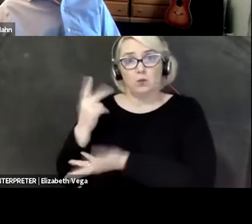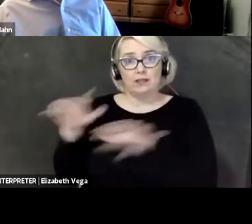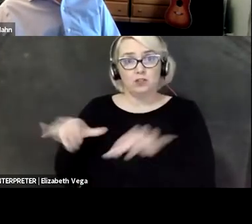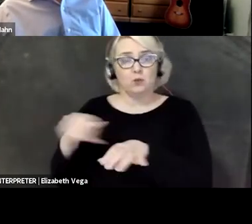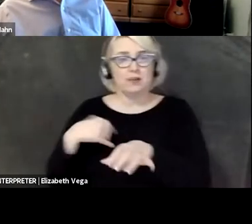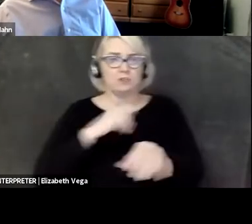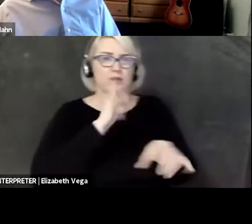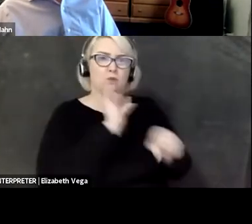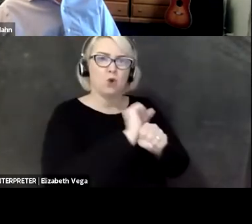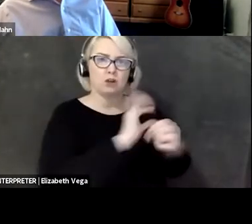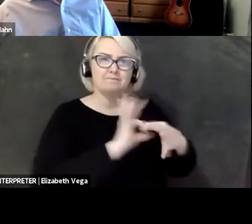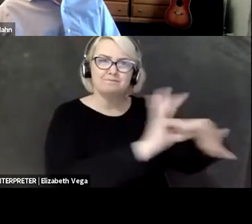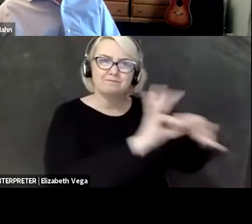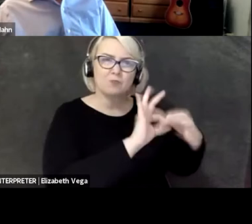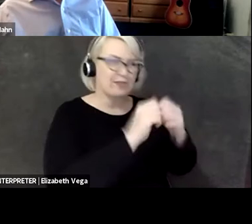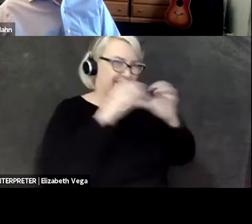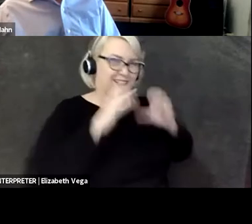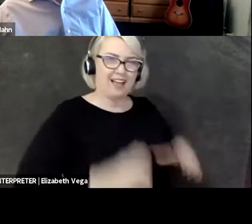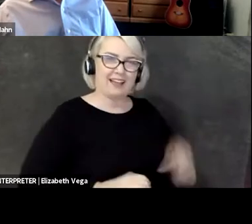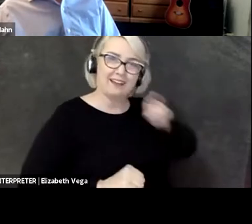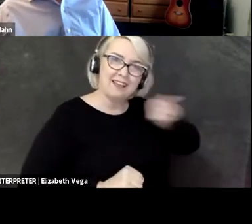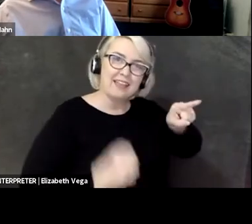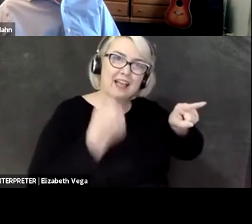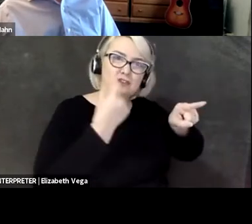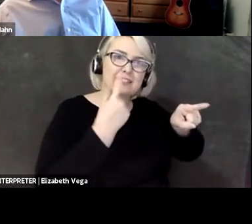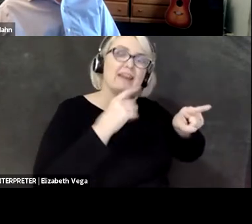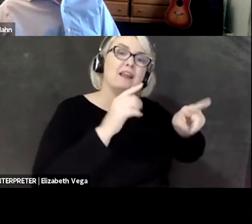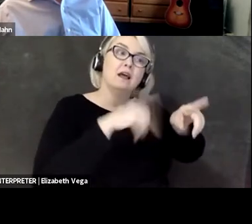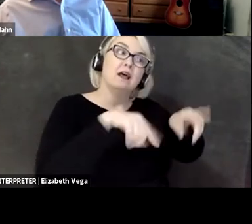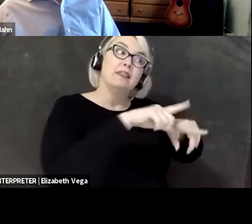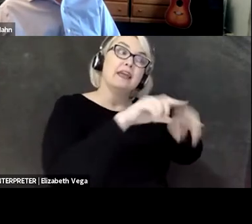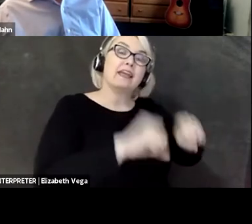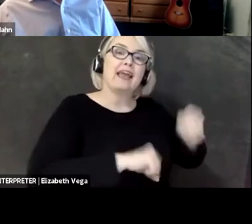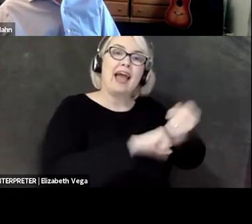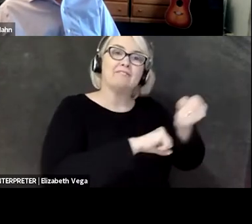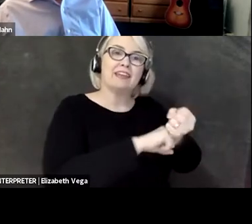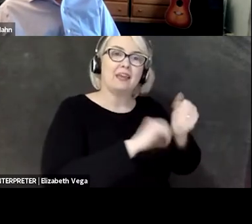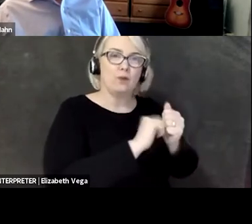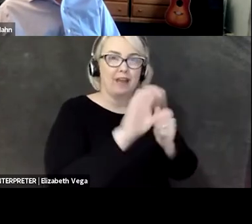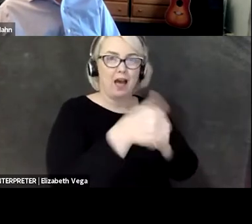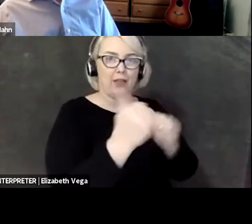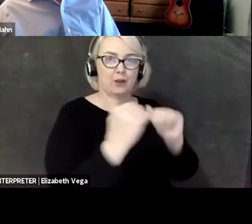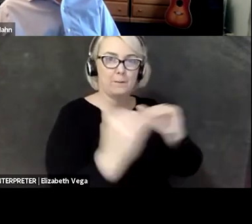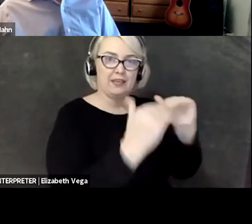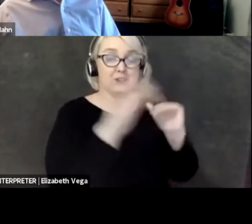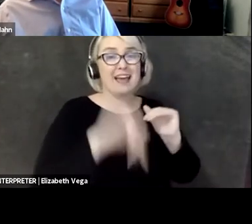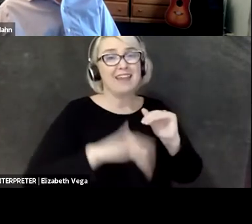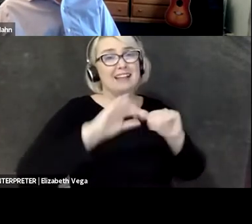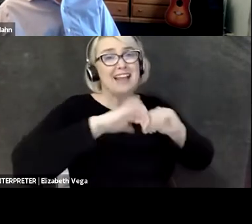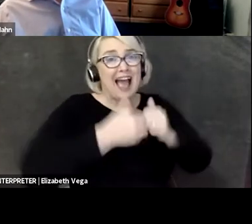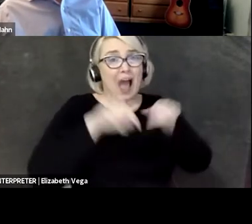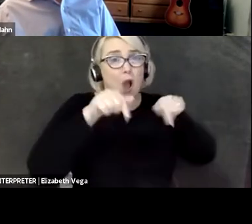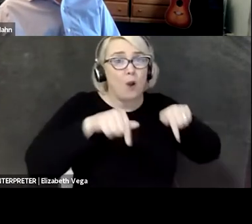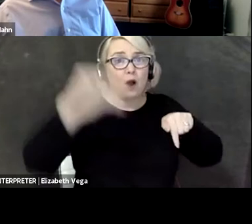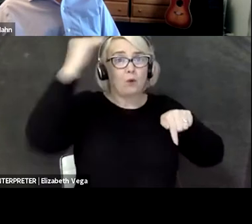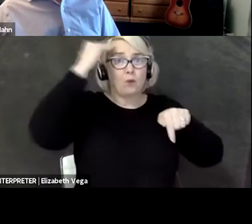client so that they understand it and they can advocate for it with their other peers. And that's how this grows and expands. So there's much more to